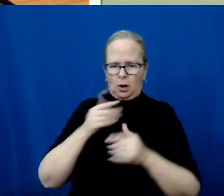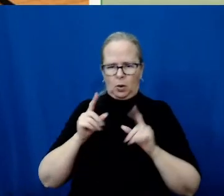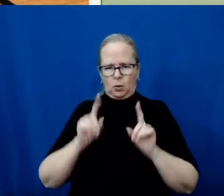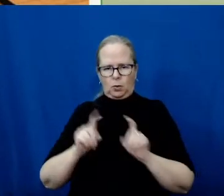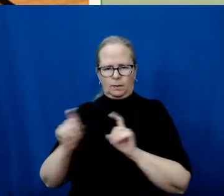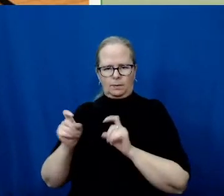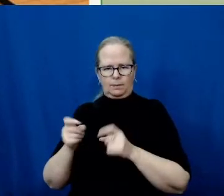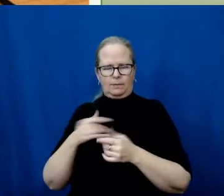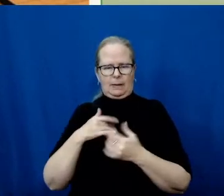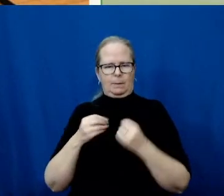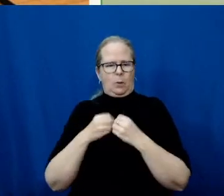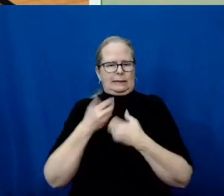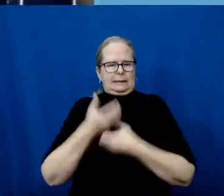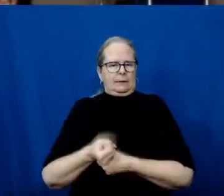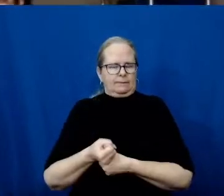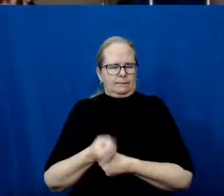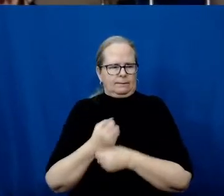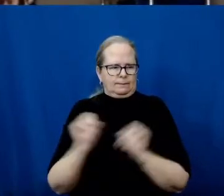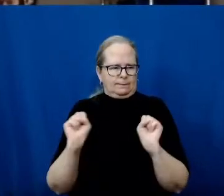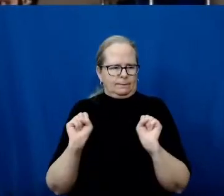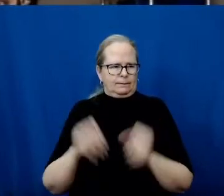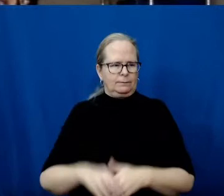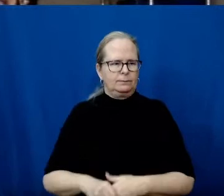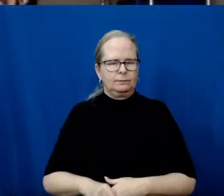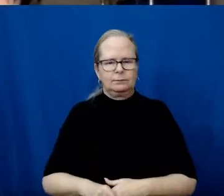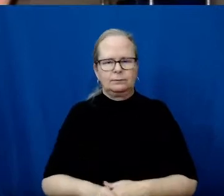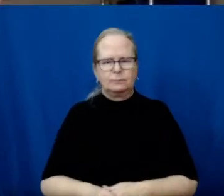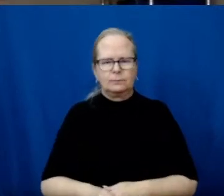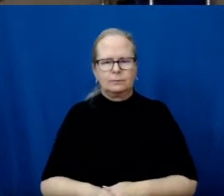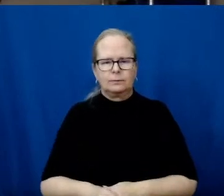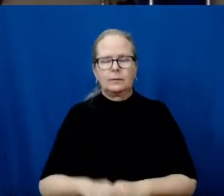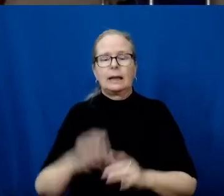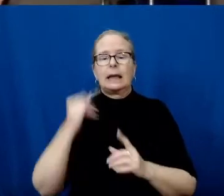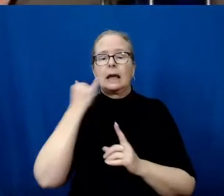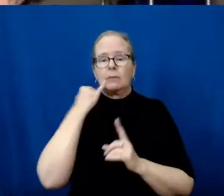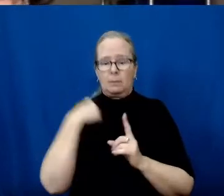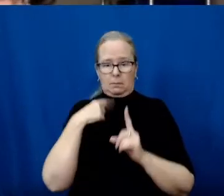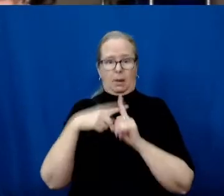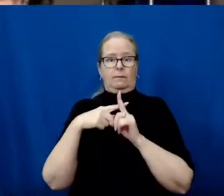infected, I'm not infecting other people. So that's it.